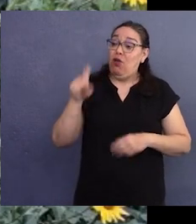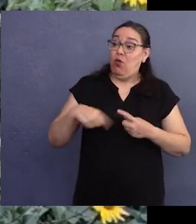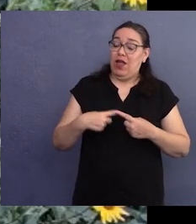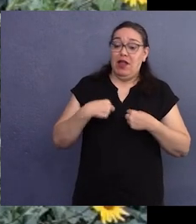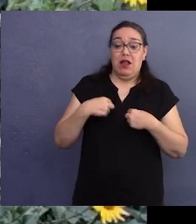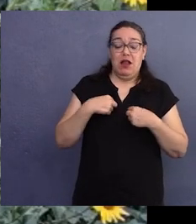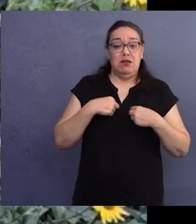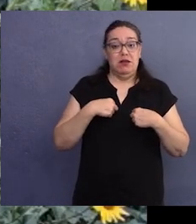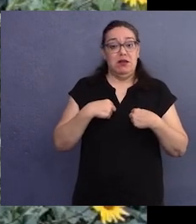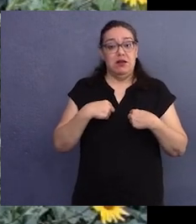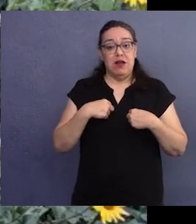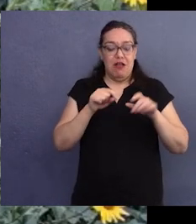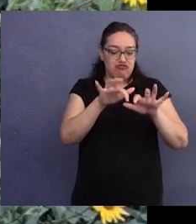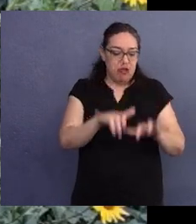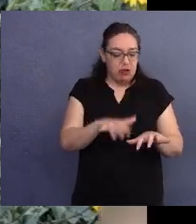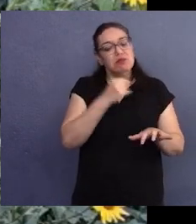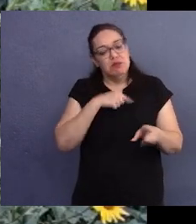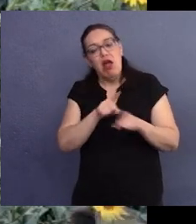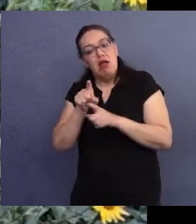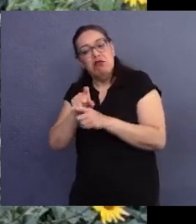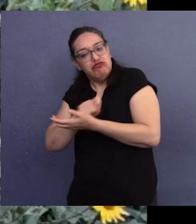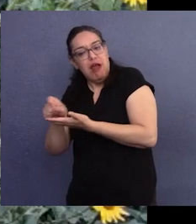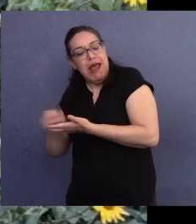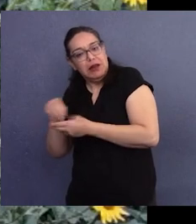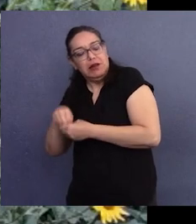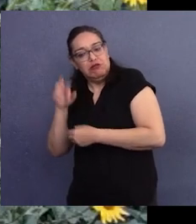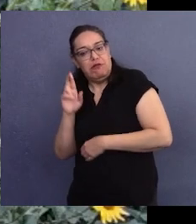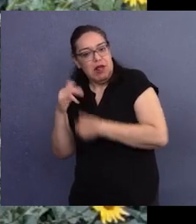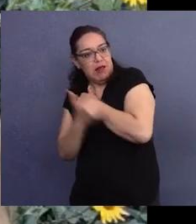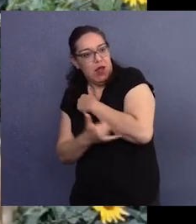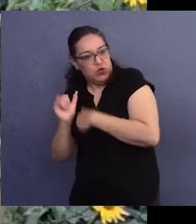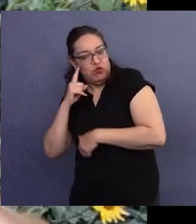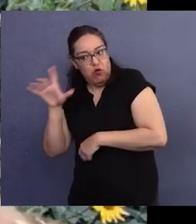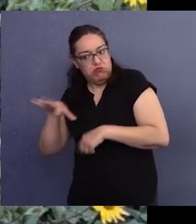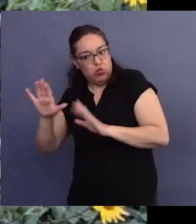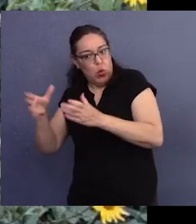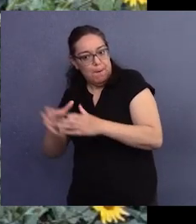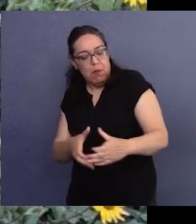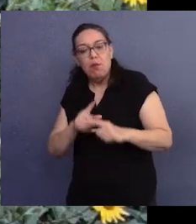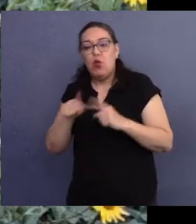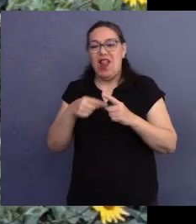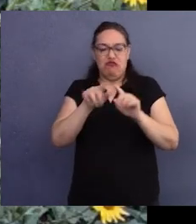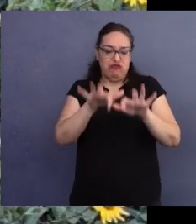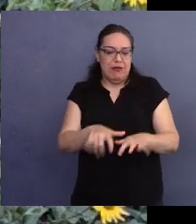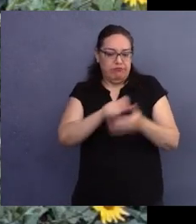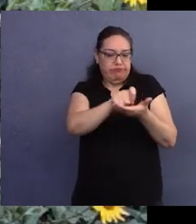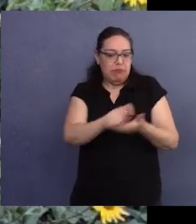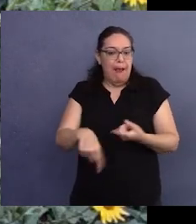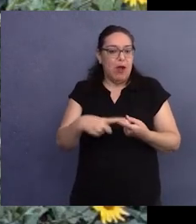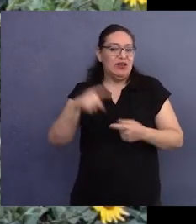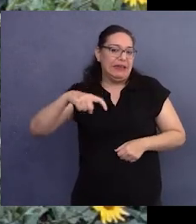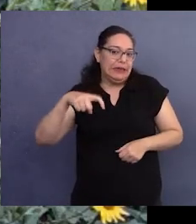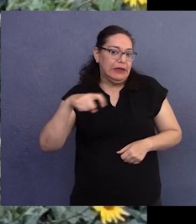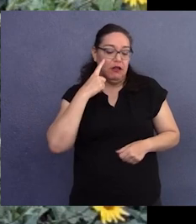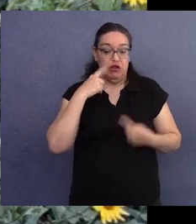I write about, because I also do writing in Riverside County for groups out there, but when I write about the needs, you know, it's so interesting, especially I